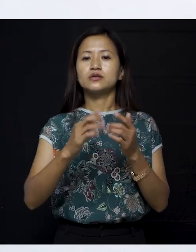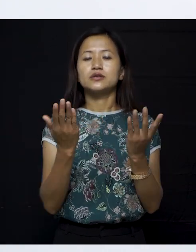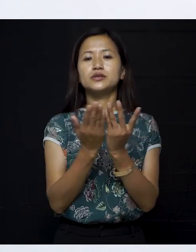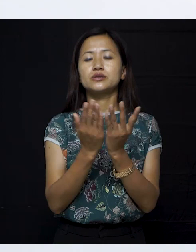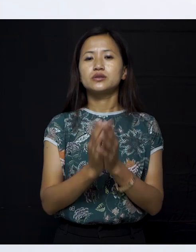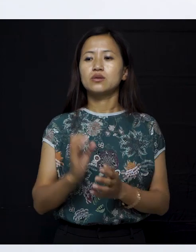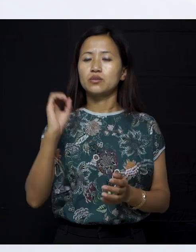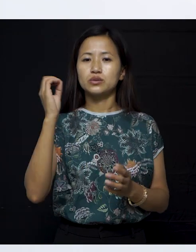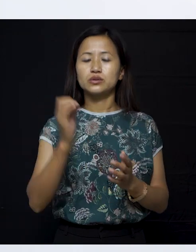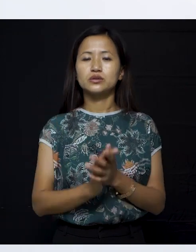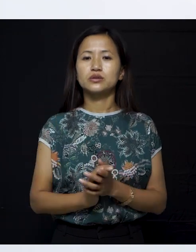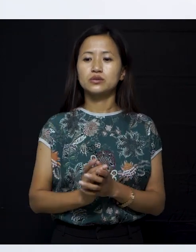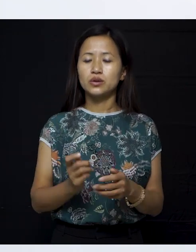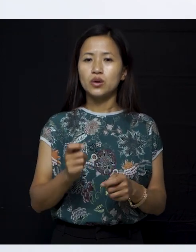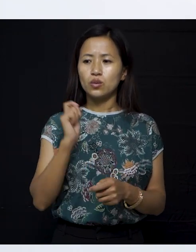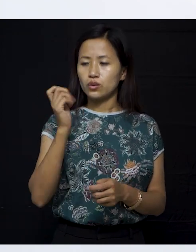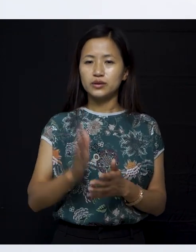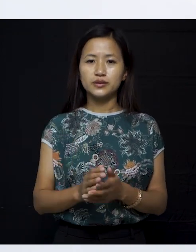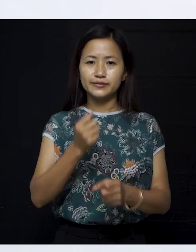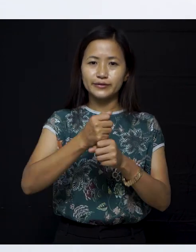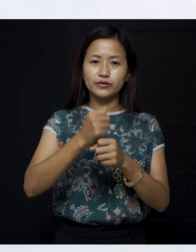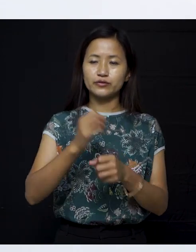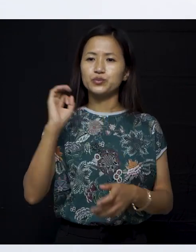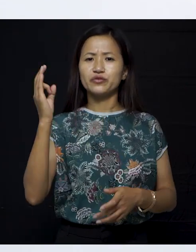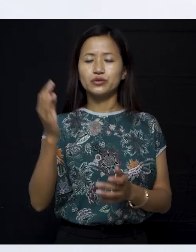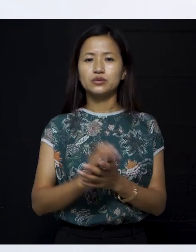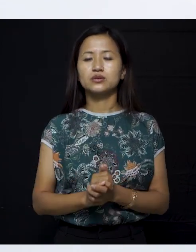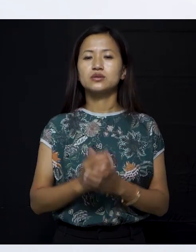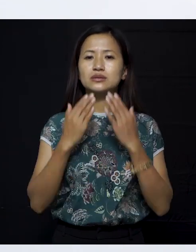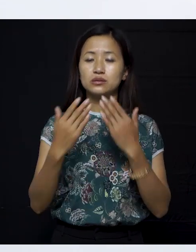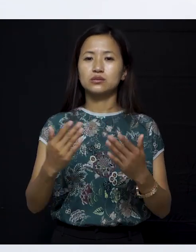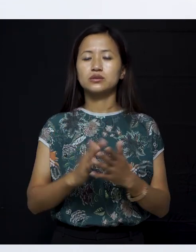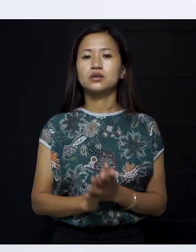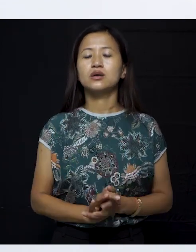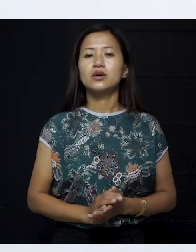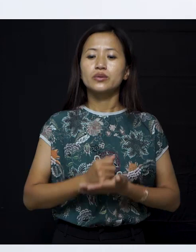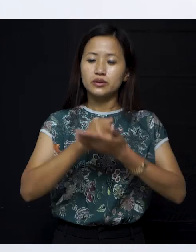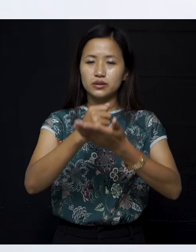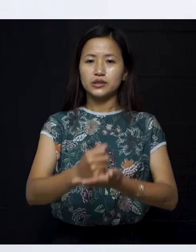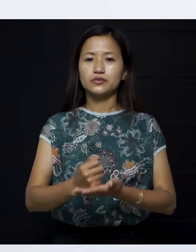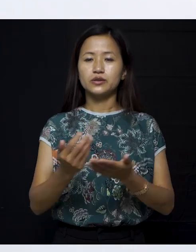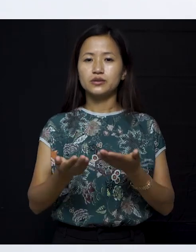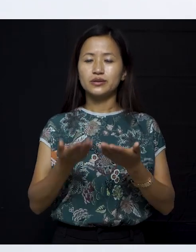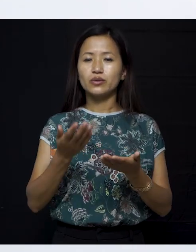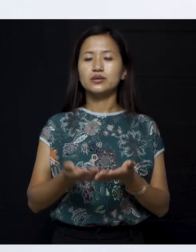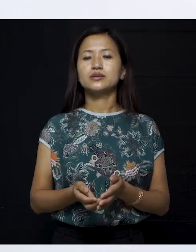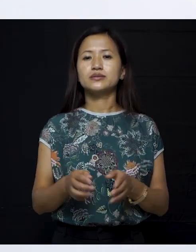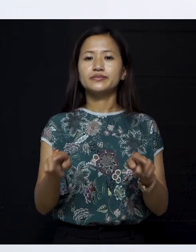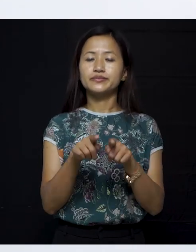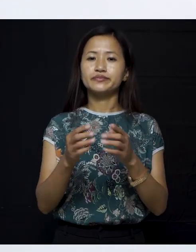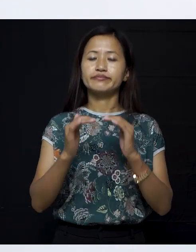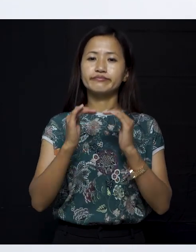the opportunity to work in the government school, government offices. So with the help of this equality, which comes under